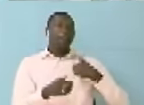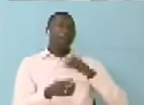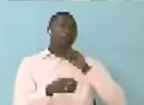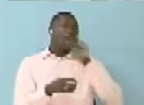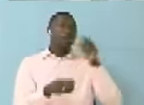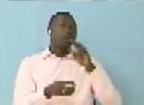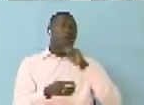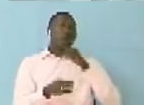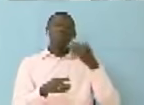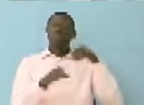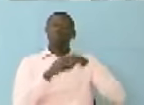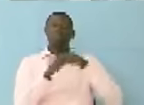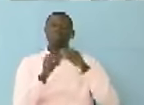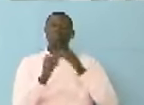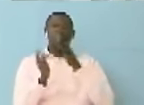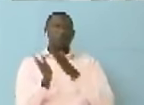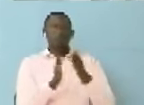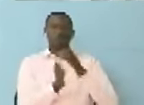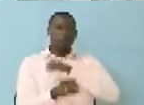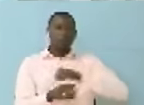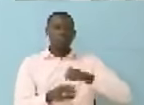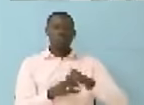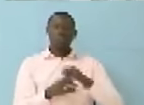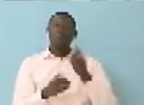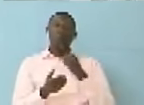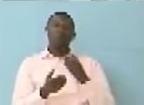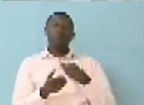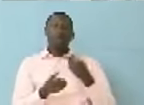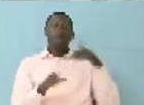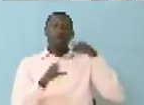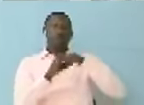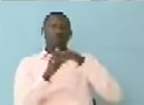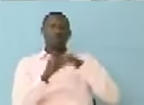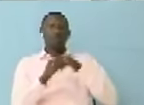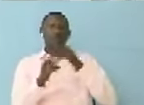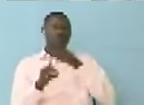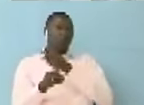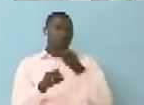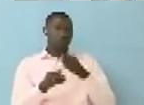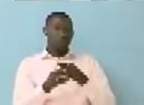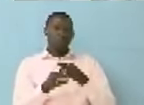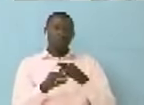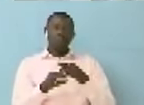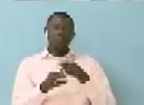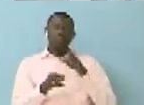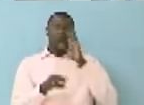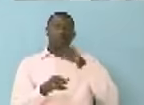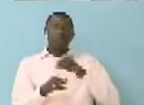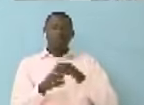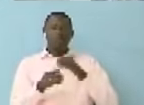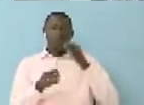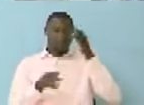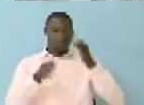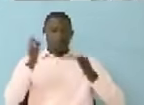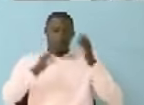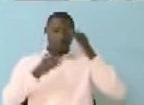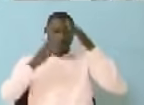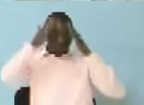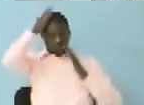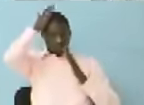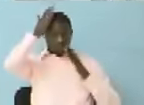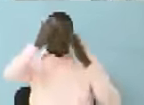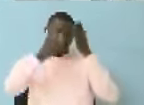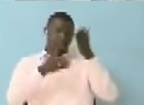fulu damantara ko deta ko because they were part of those that led their court martial. But why it el mumo leti me ya